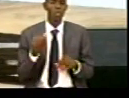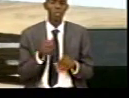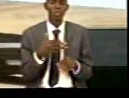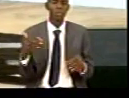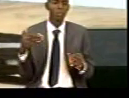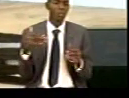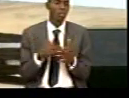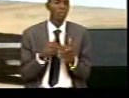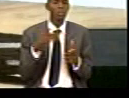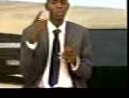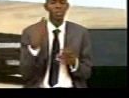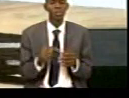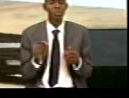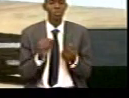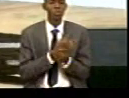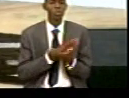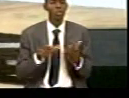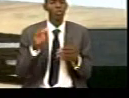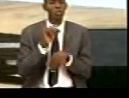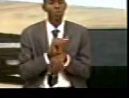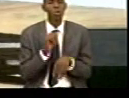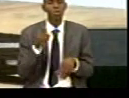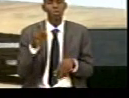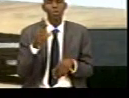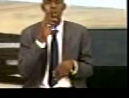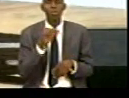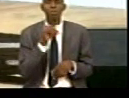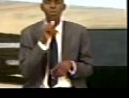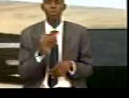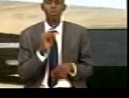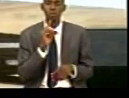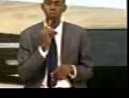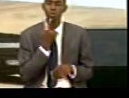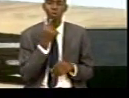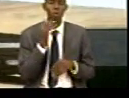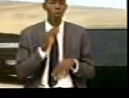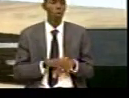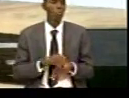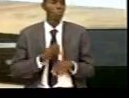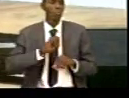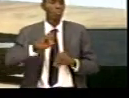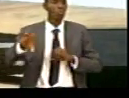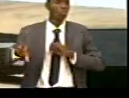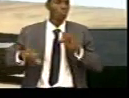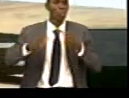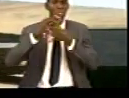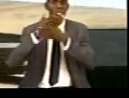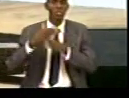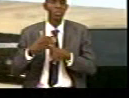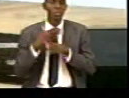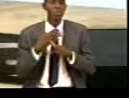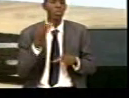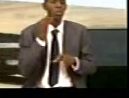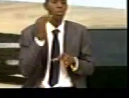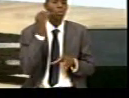destructive works. They're not zealous of scattering works. They're